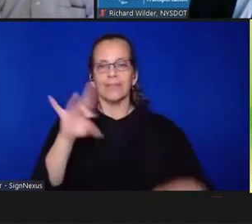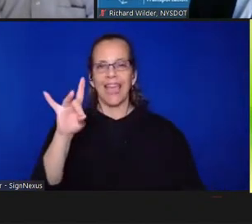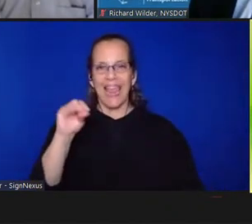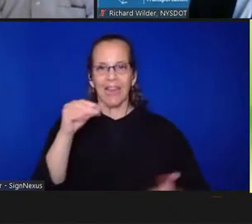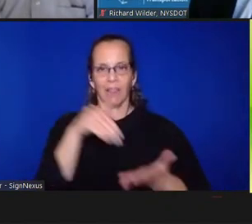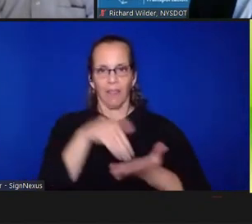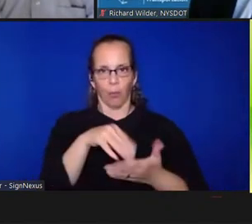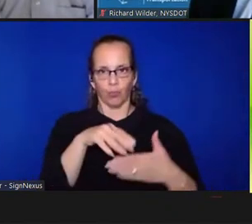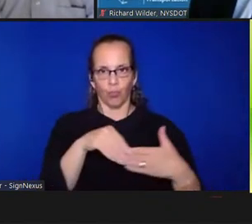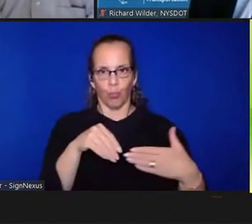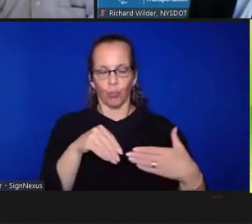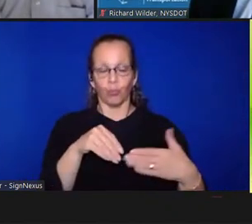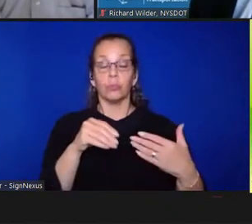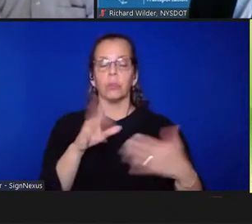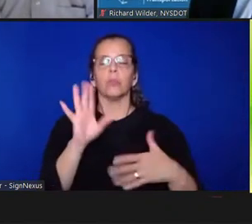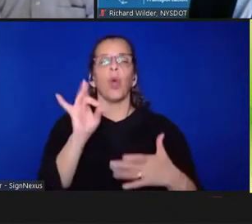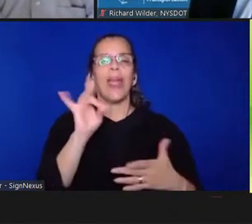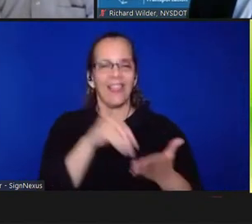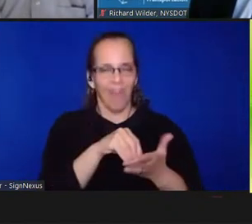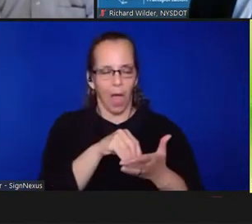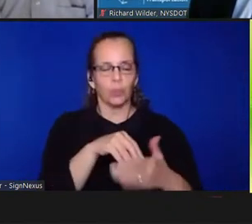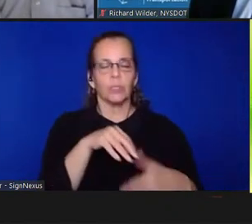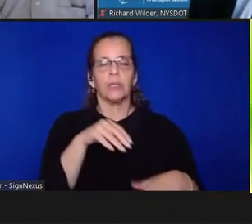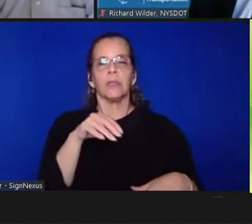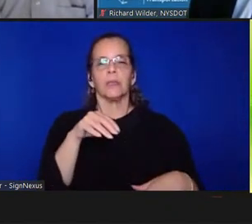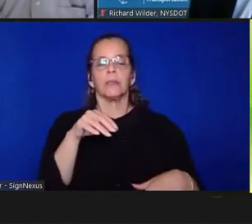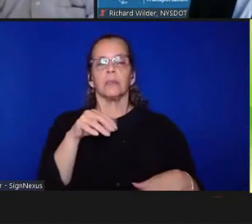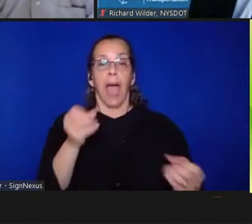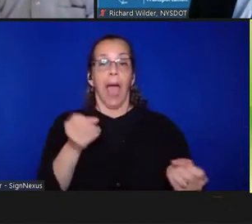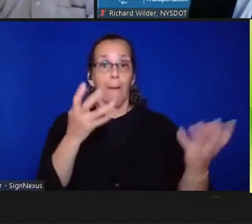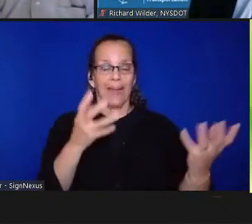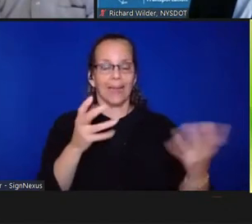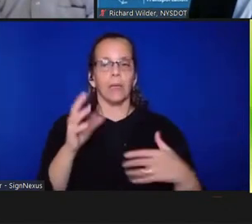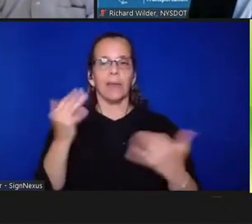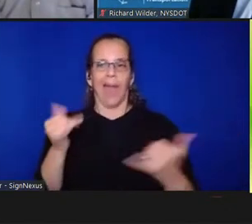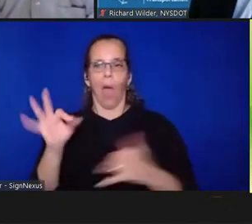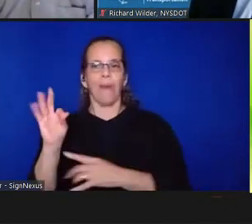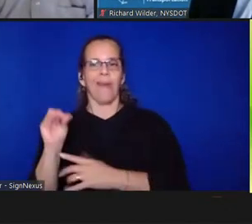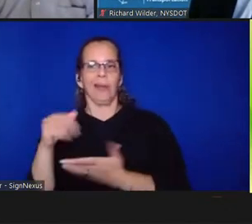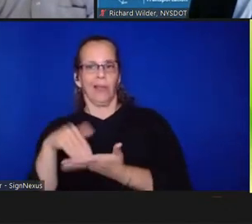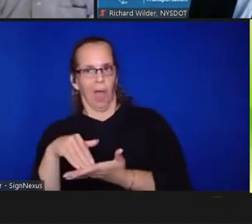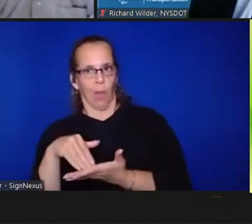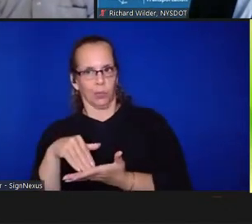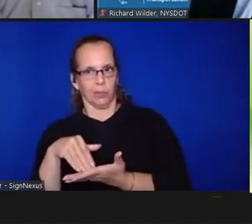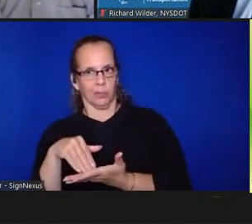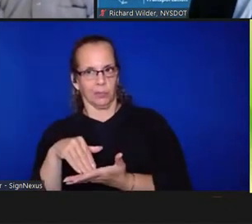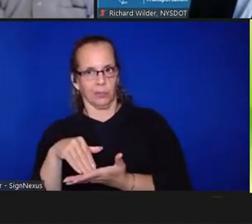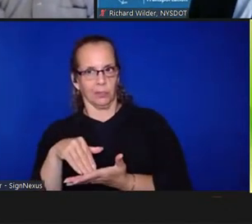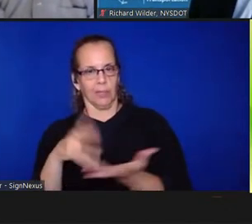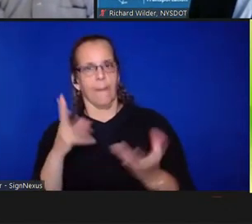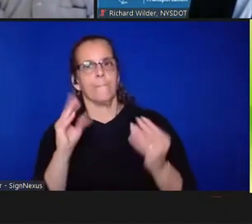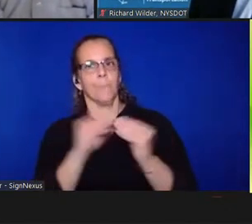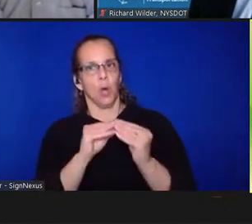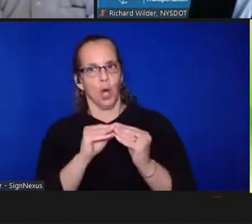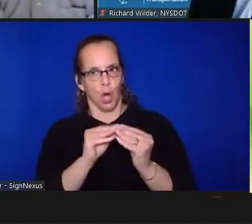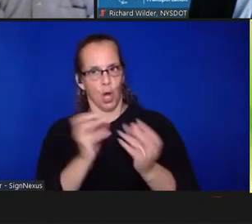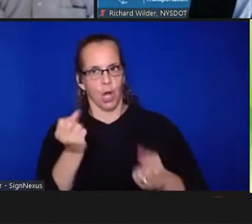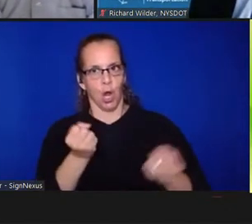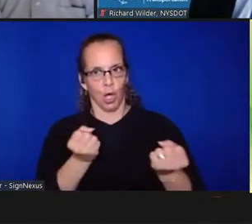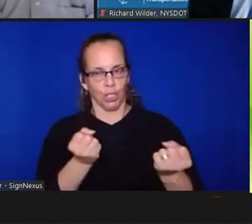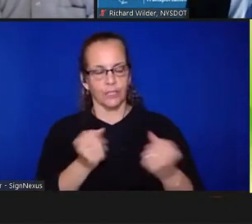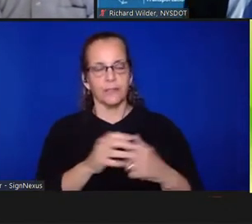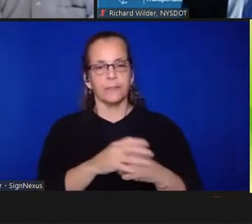earlier we're now at ninety thousand so it's unfortunate that you know our legislators who have expressed